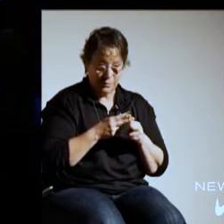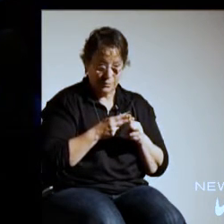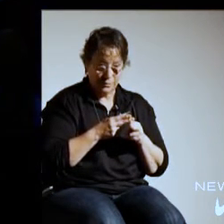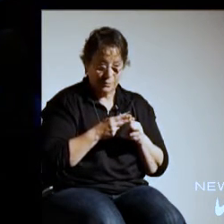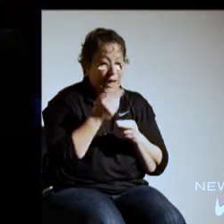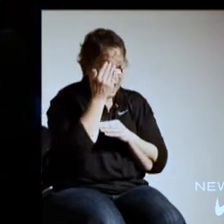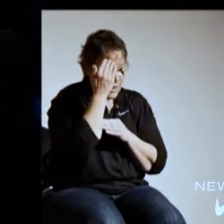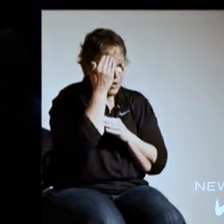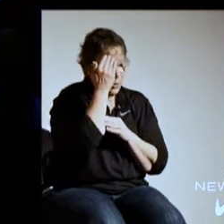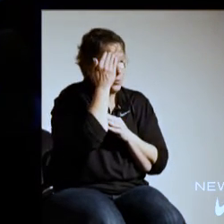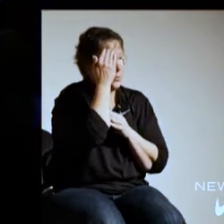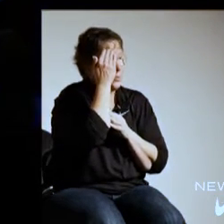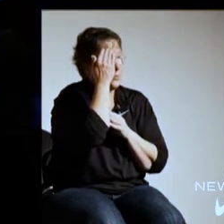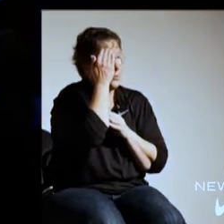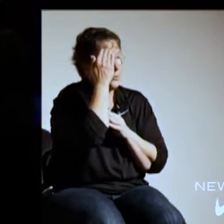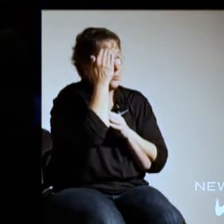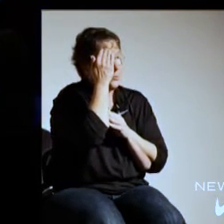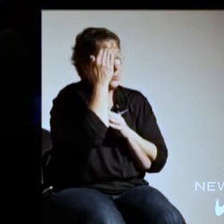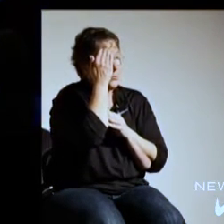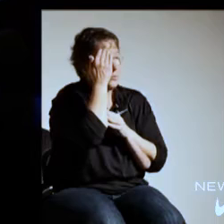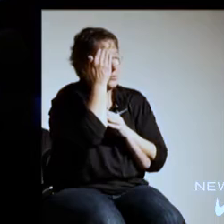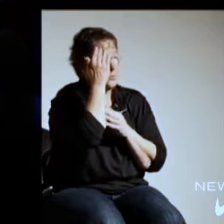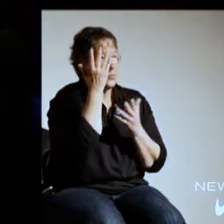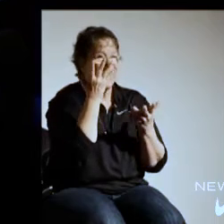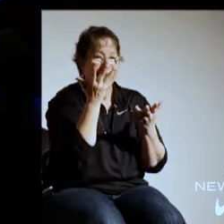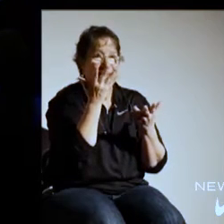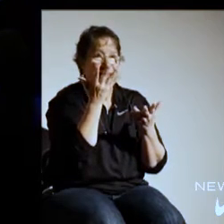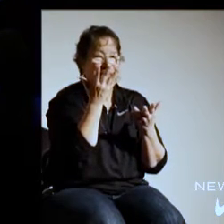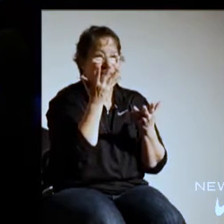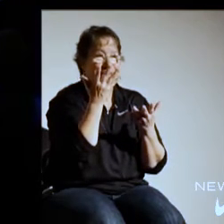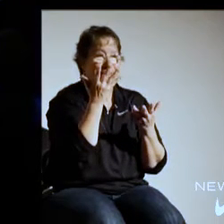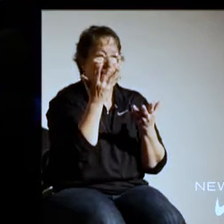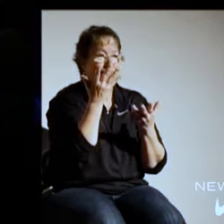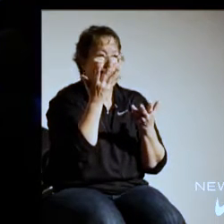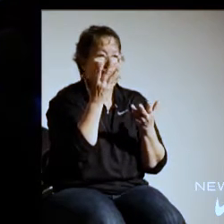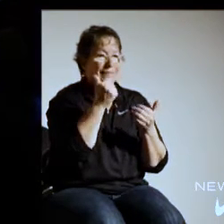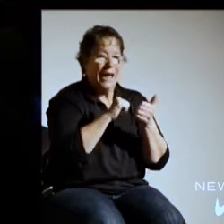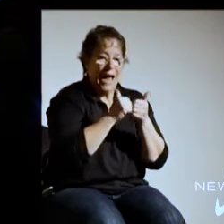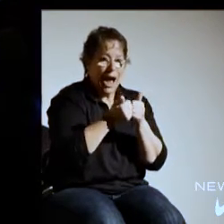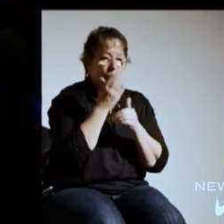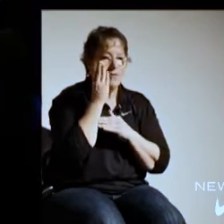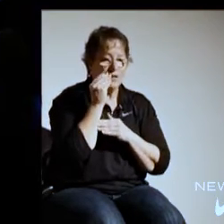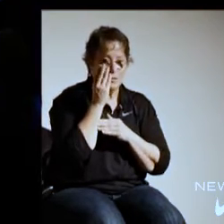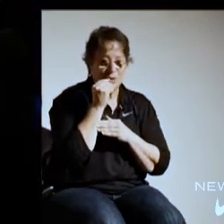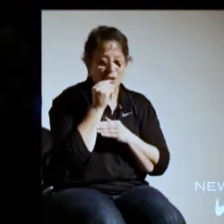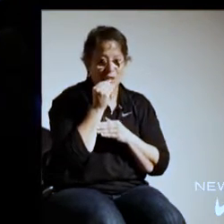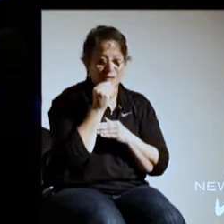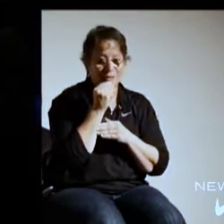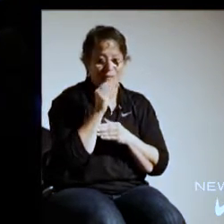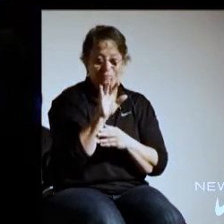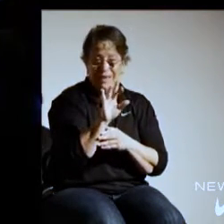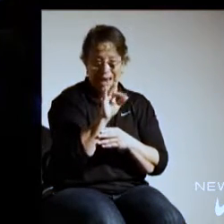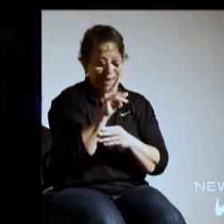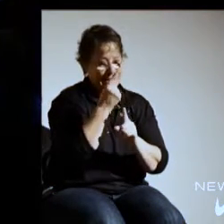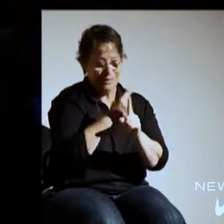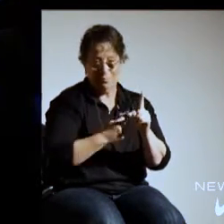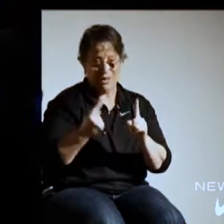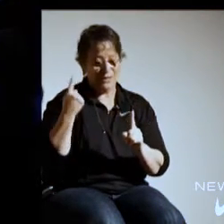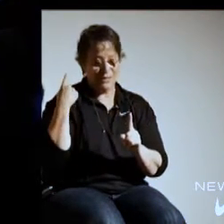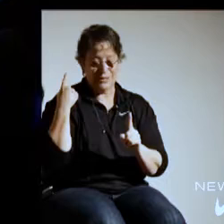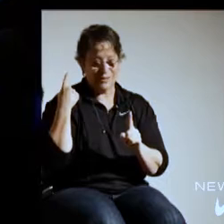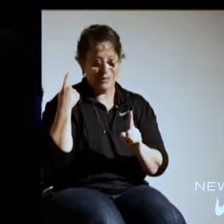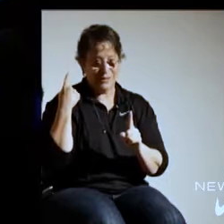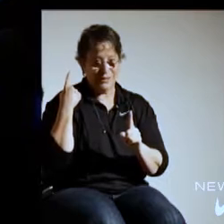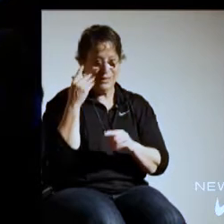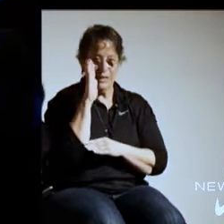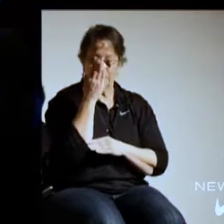I know with the way that the last 18 months have rolled by, it seems like our time